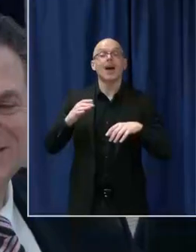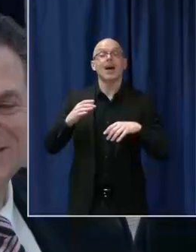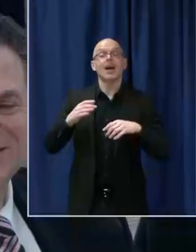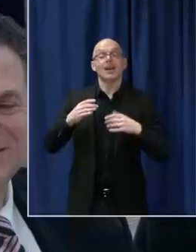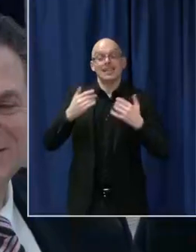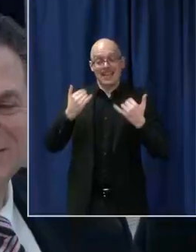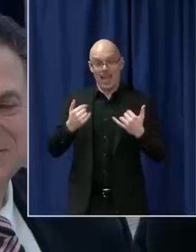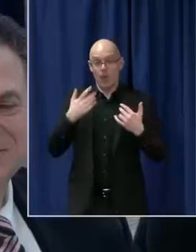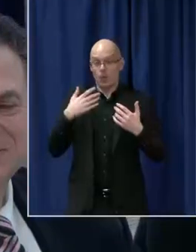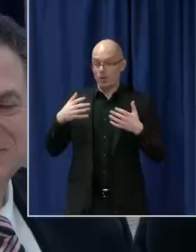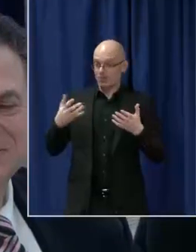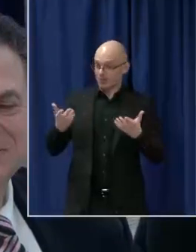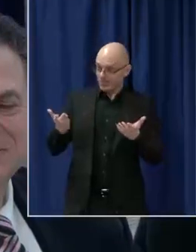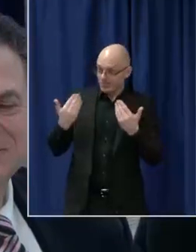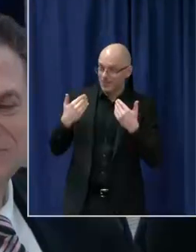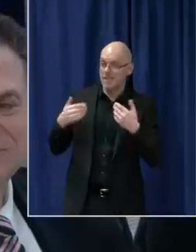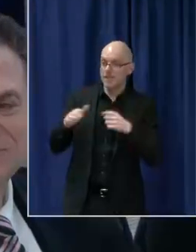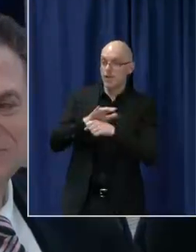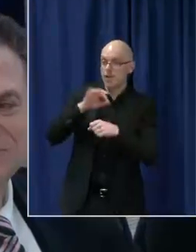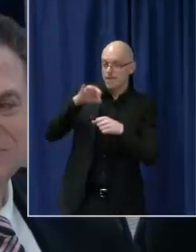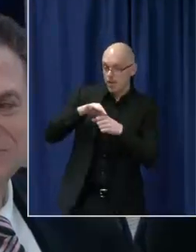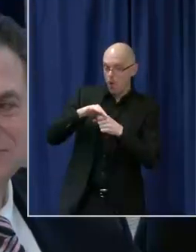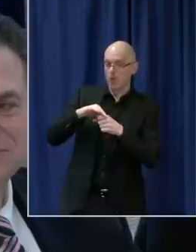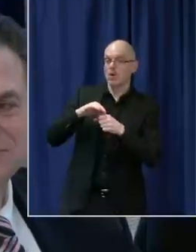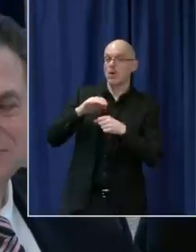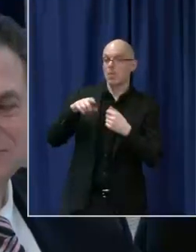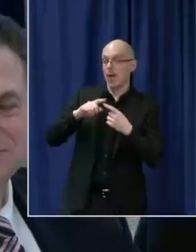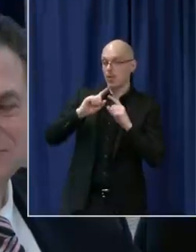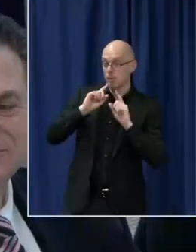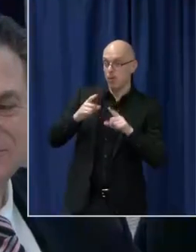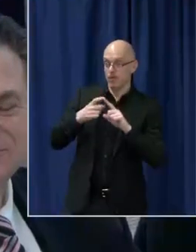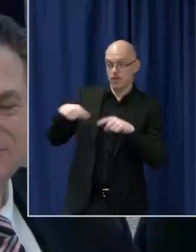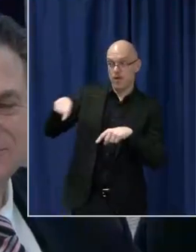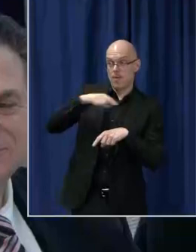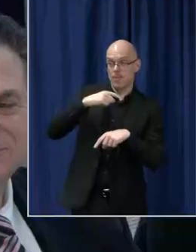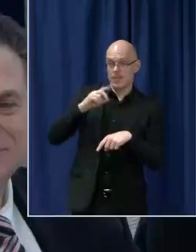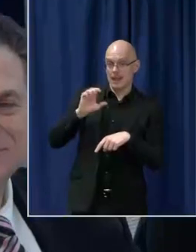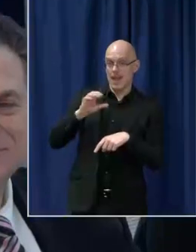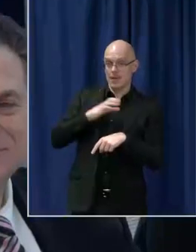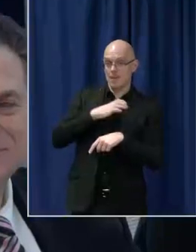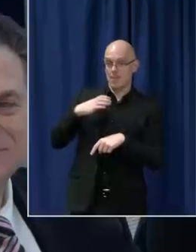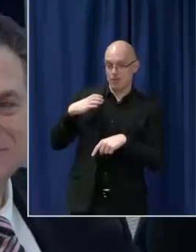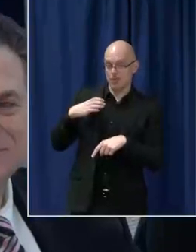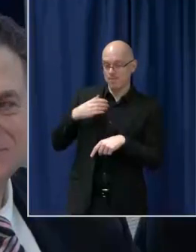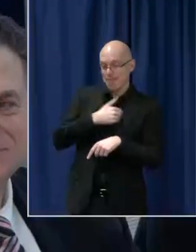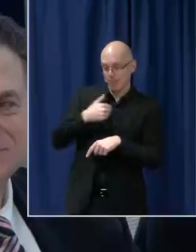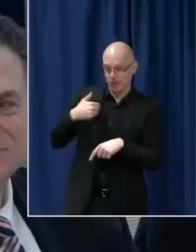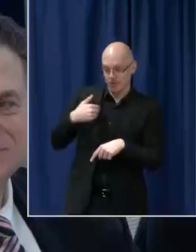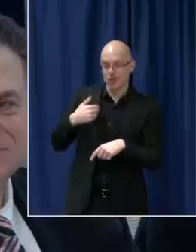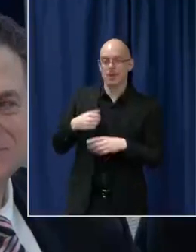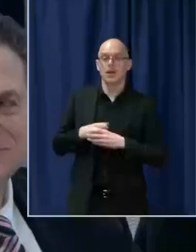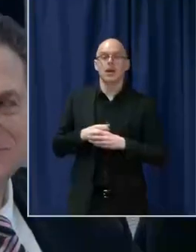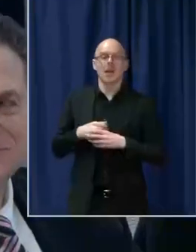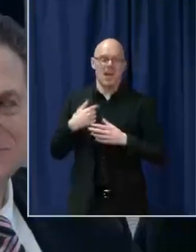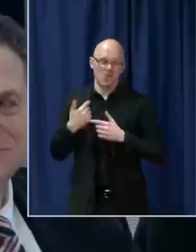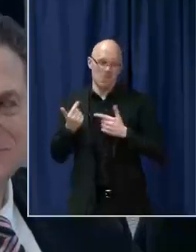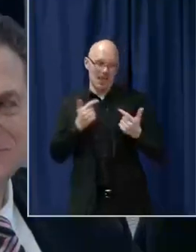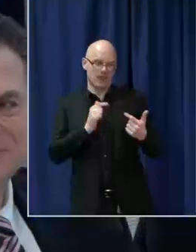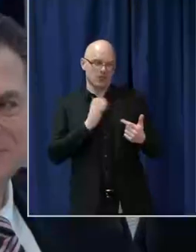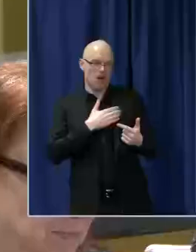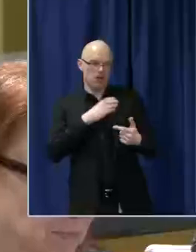report by the DAC, and I'll turn it back to our co-chairs to guide us through that